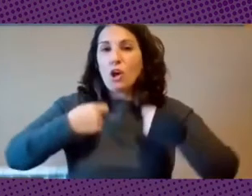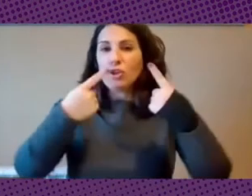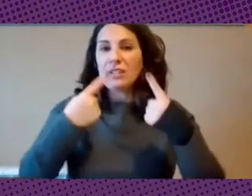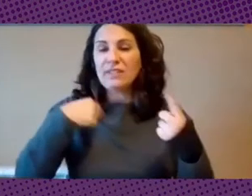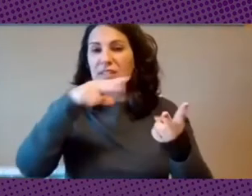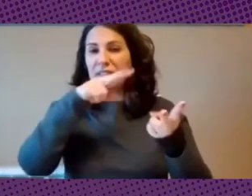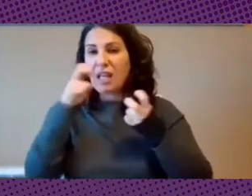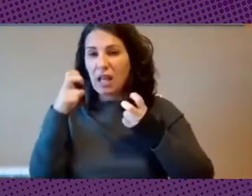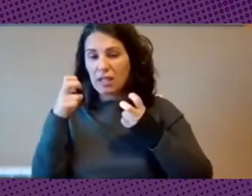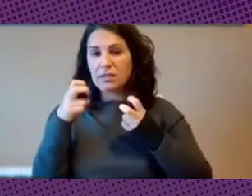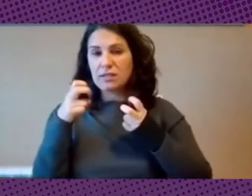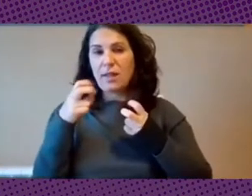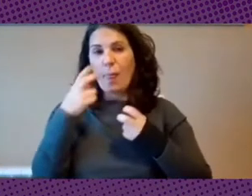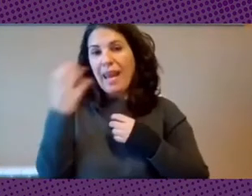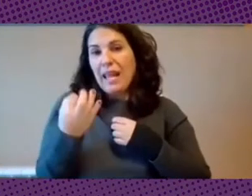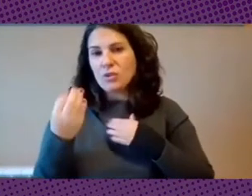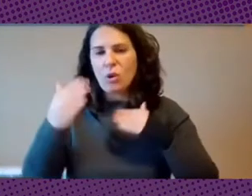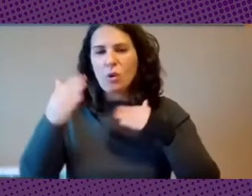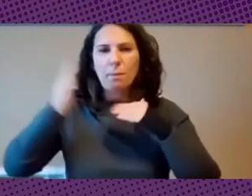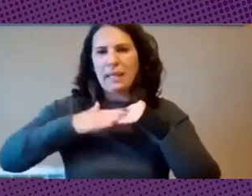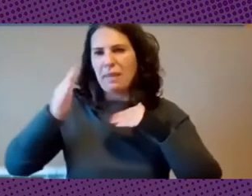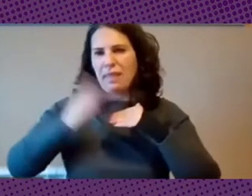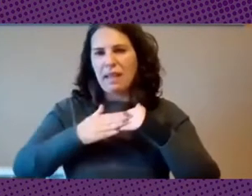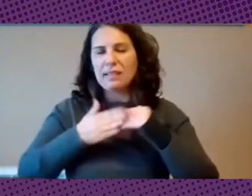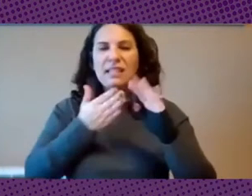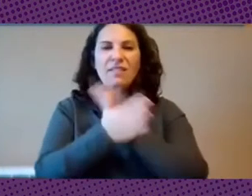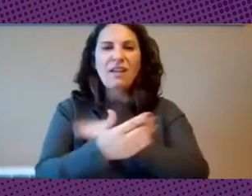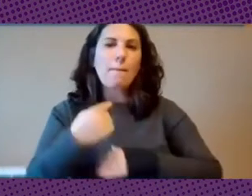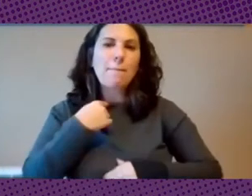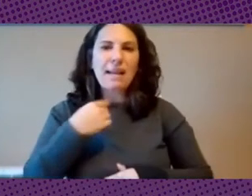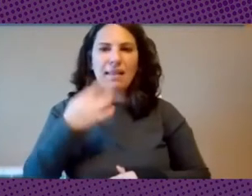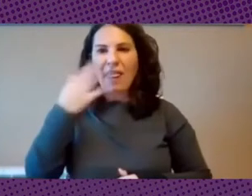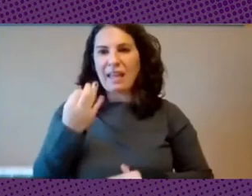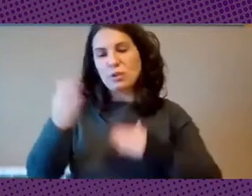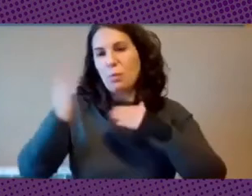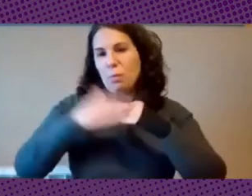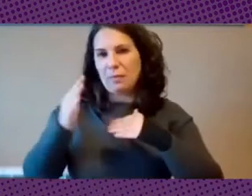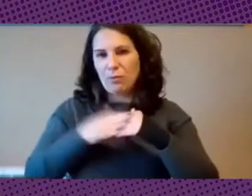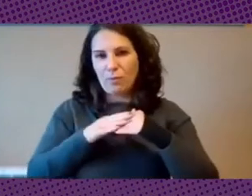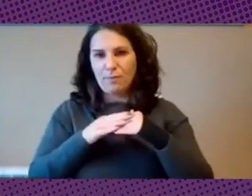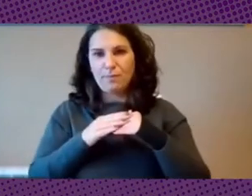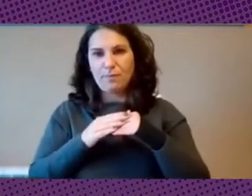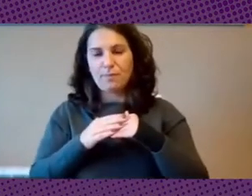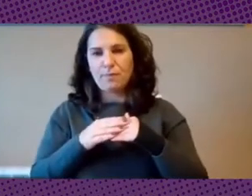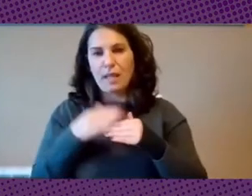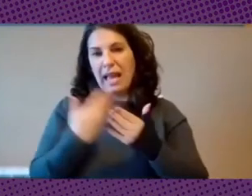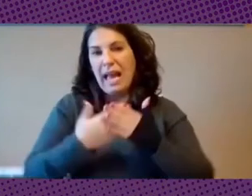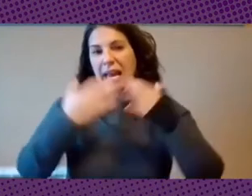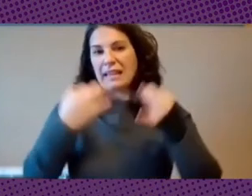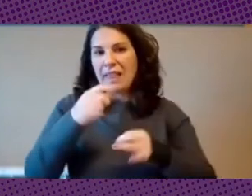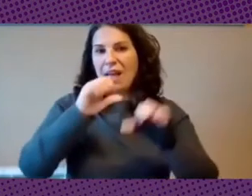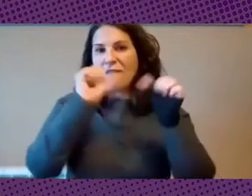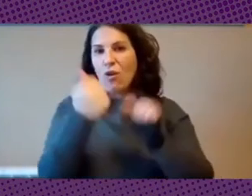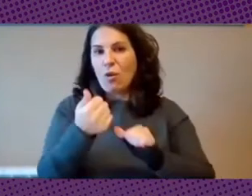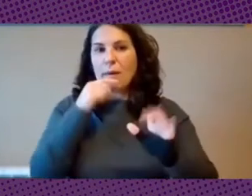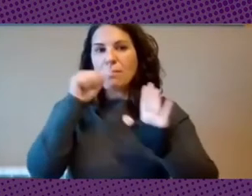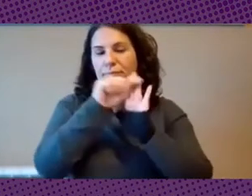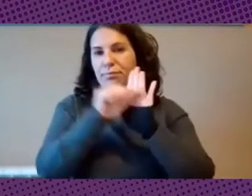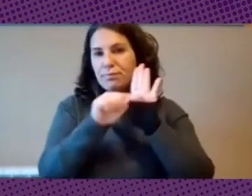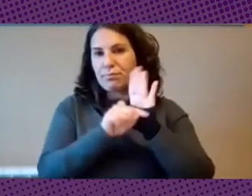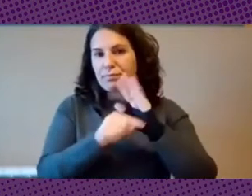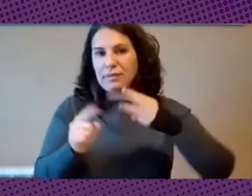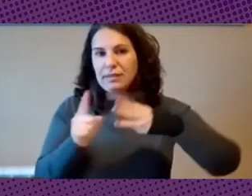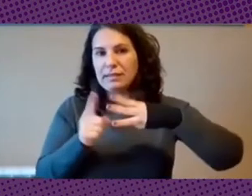of the Wall Street consensus that says you have to attract private finance by taking some of the risks